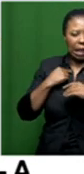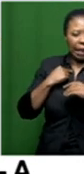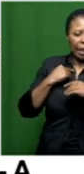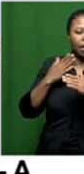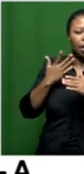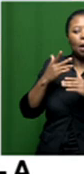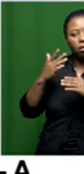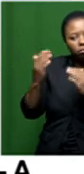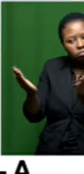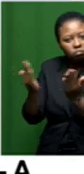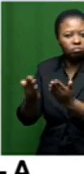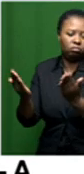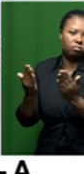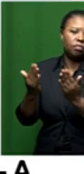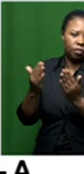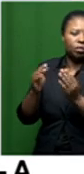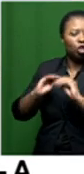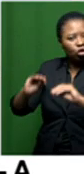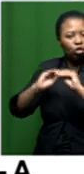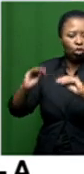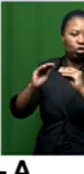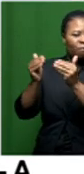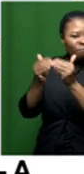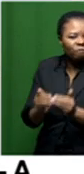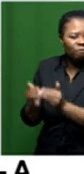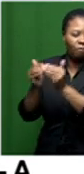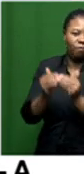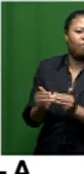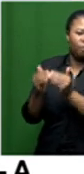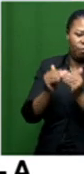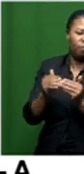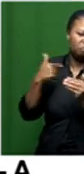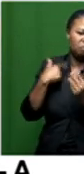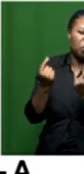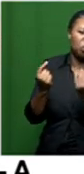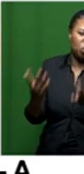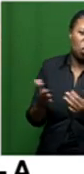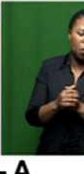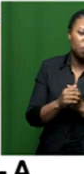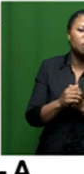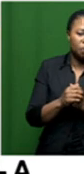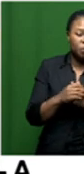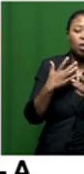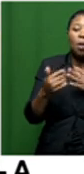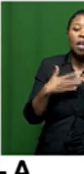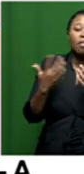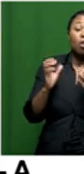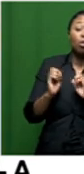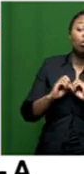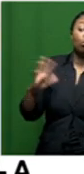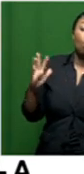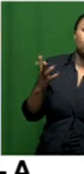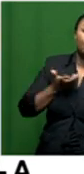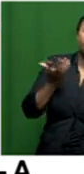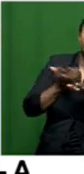But again, my job is to be nurturing, to take care, and that's what I do. Yeah. And whatever the conversation then becomes, I